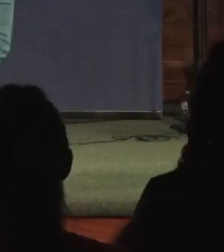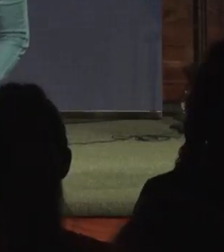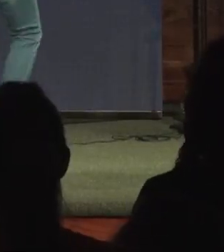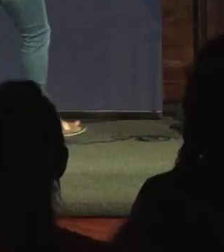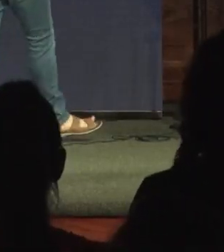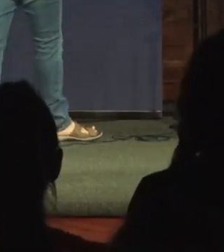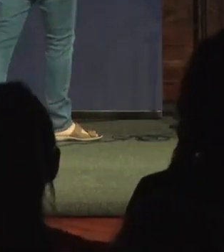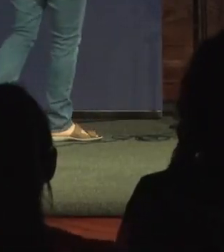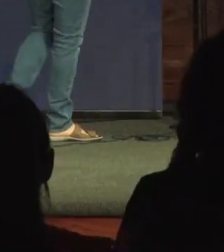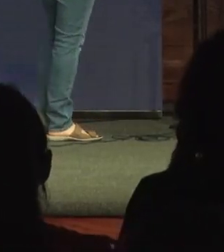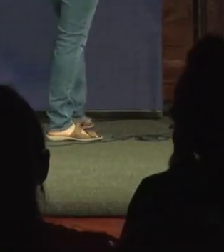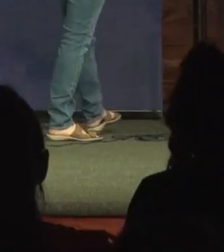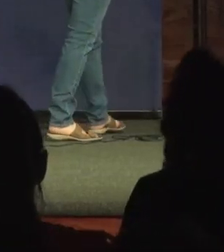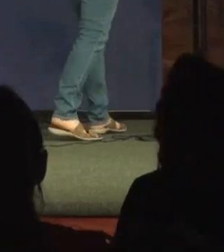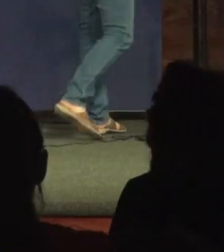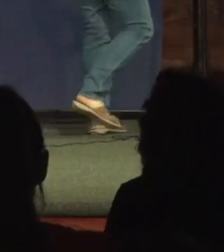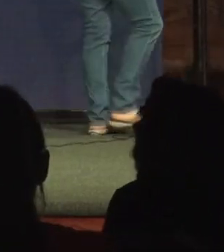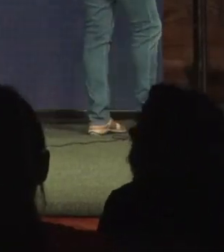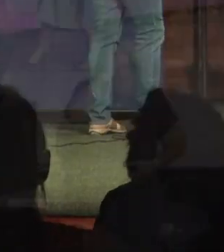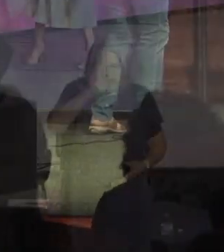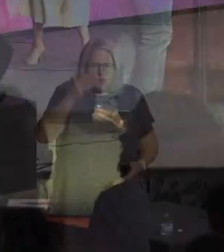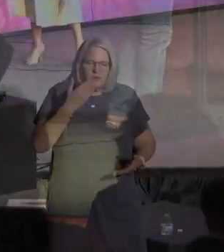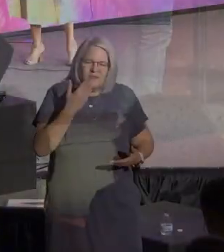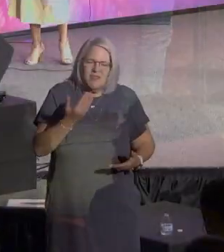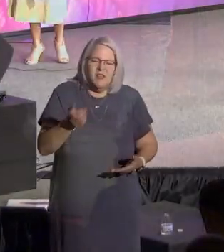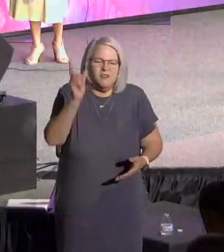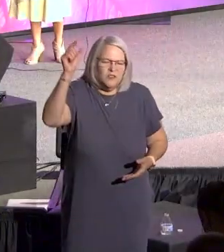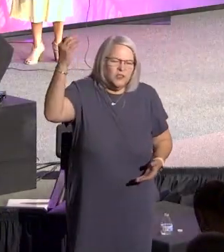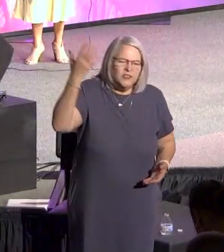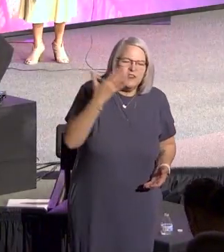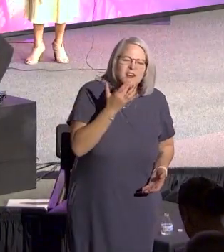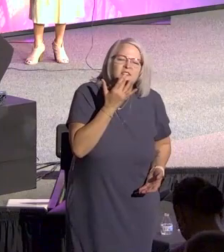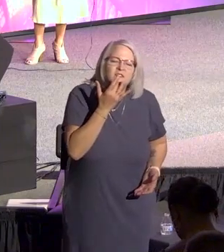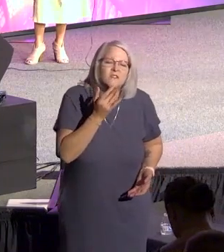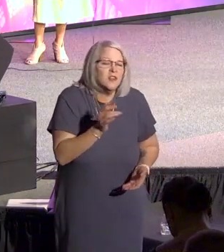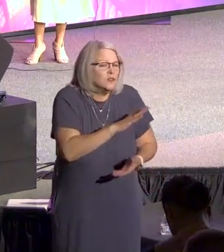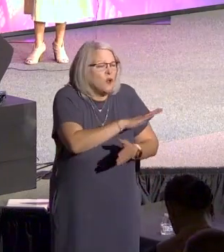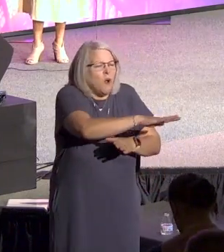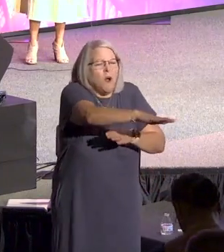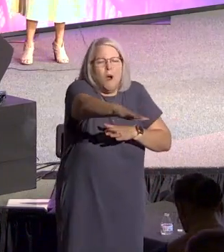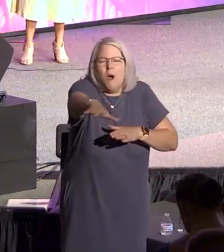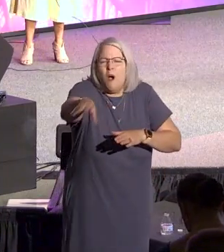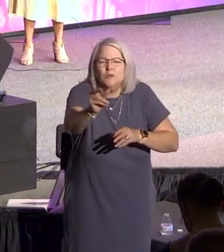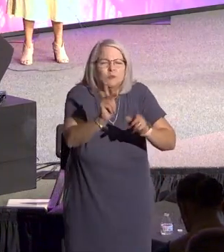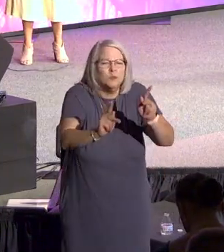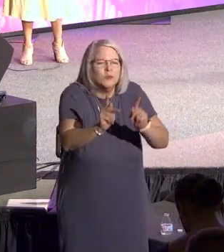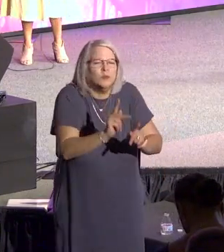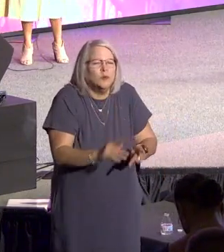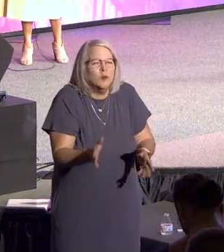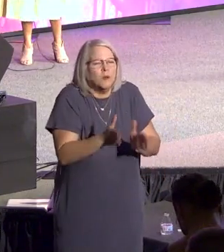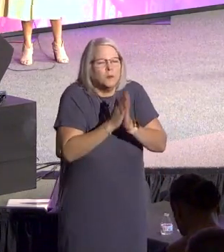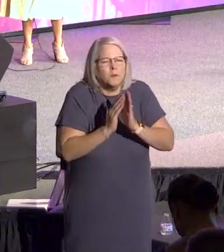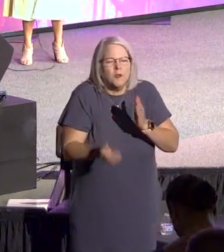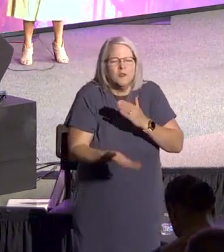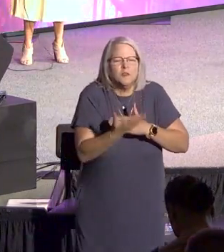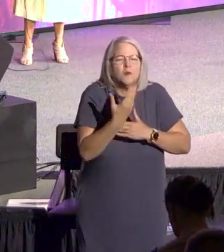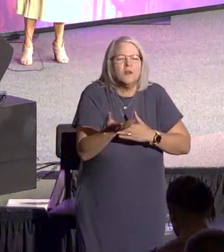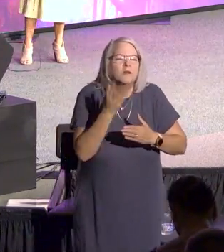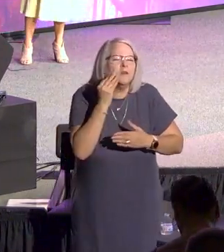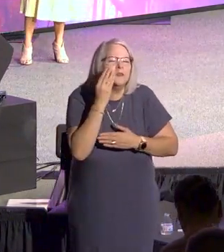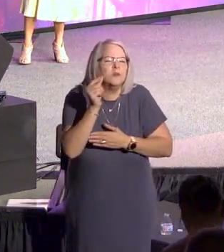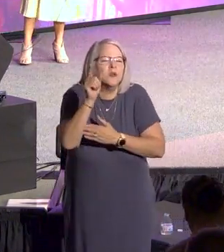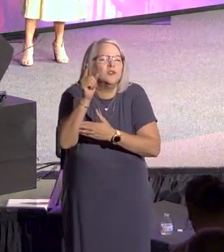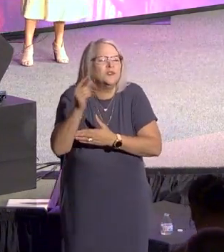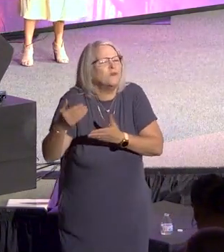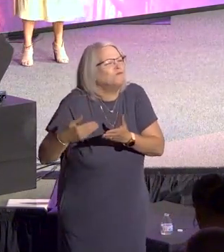pray together. Would you bow with me? God, I thank you for your grace, your favor upon your people. And I want to pray this morning that we would experience